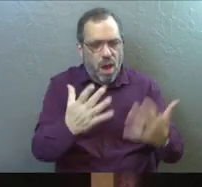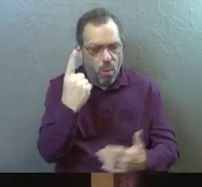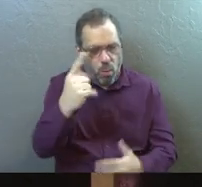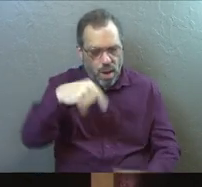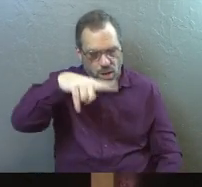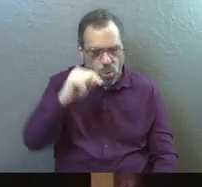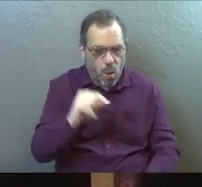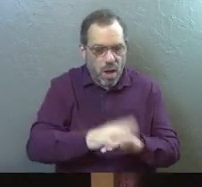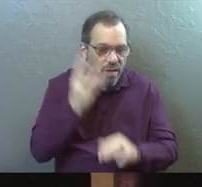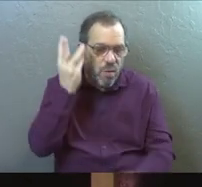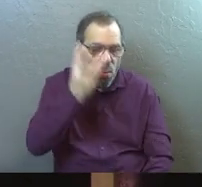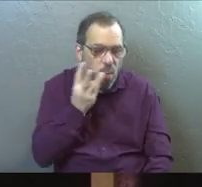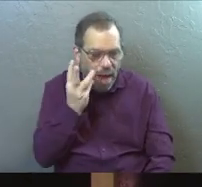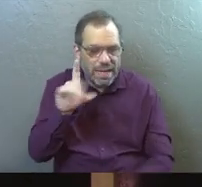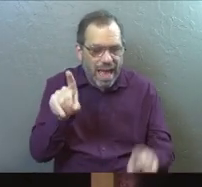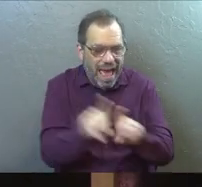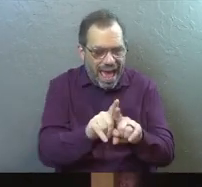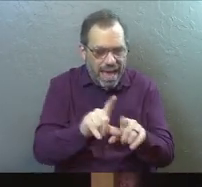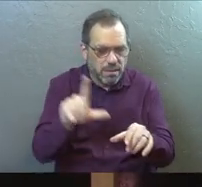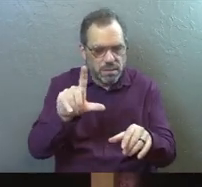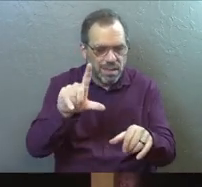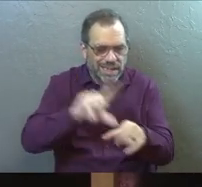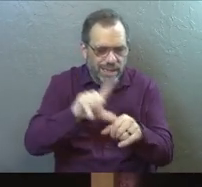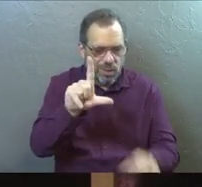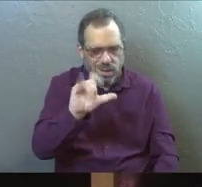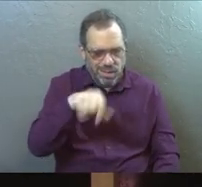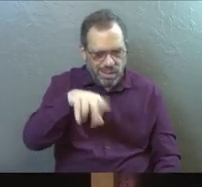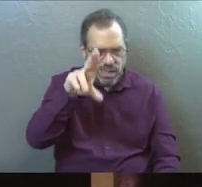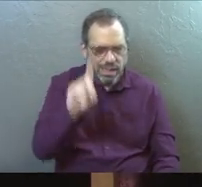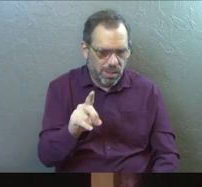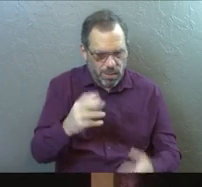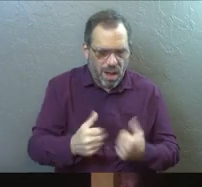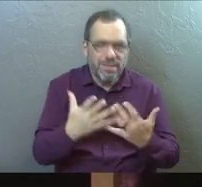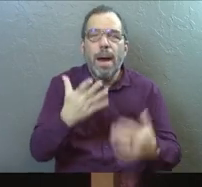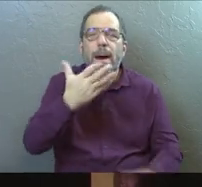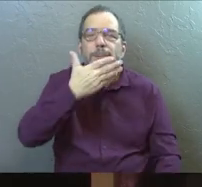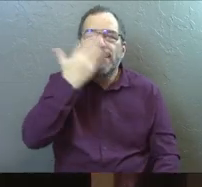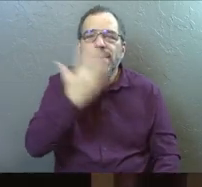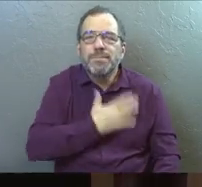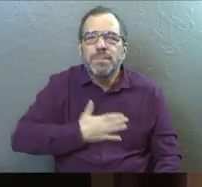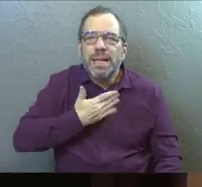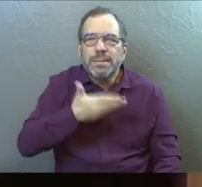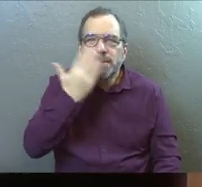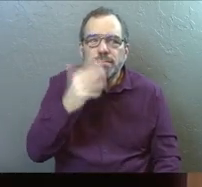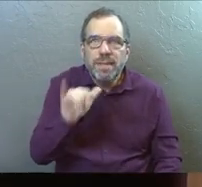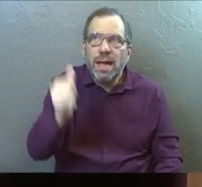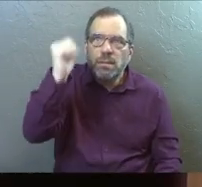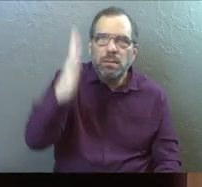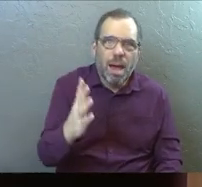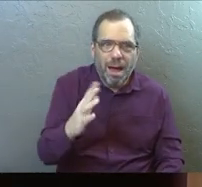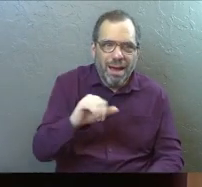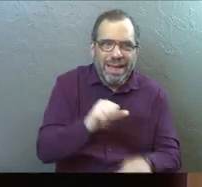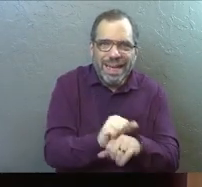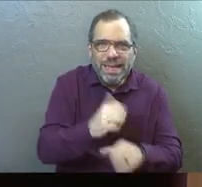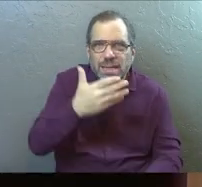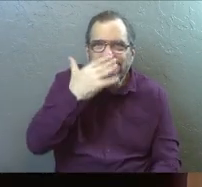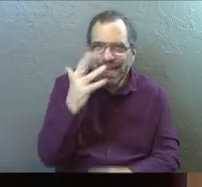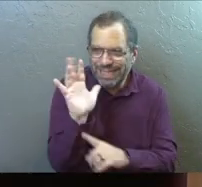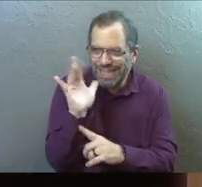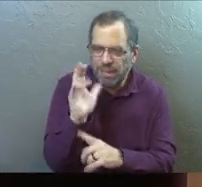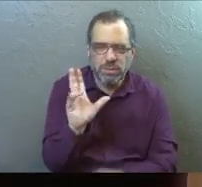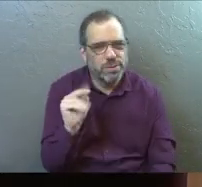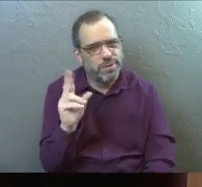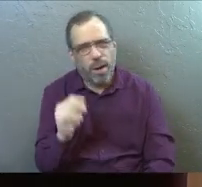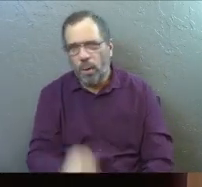one quart of wine as a liquid offering. Notice it says a pleasing aroma to the Lord. Does that mean God is into scented candles?